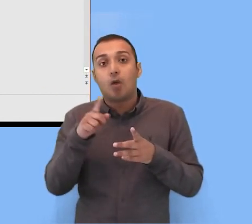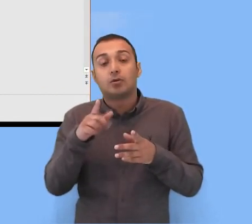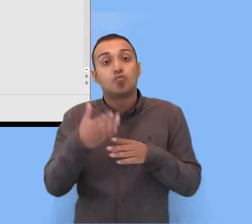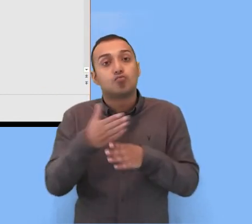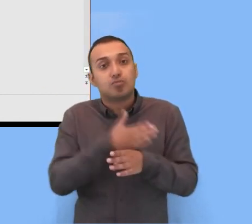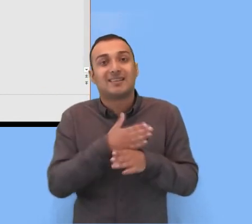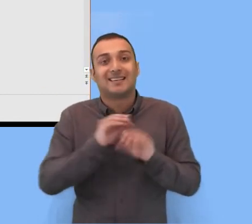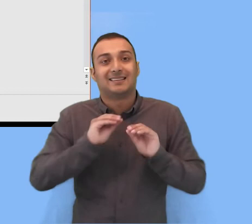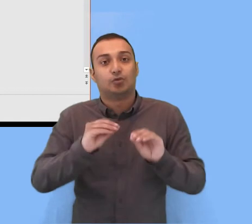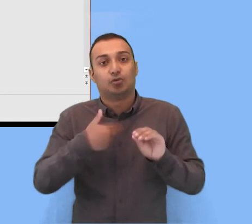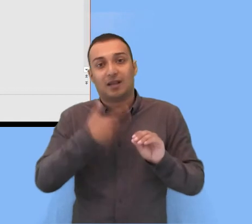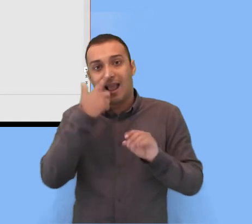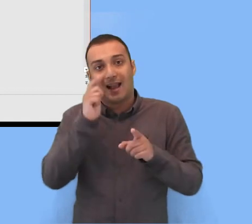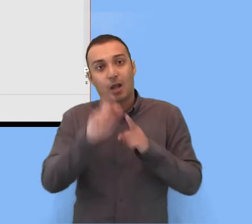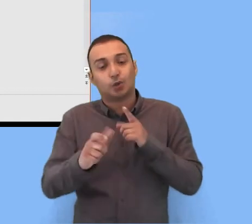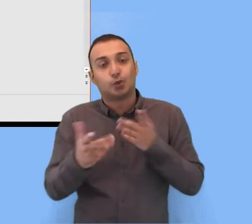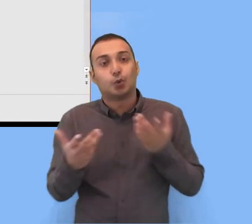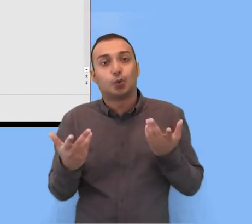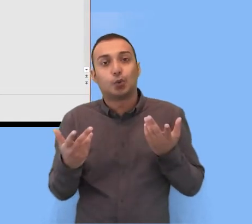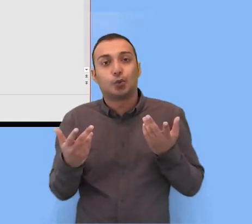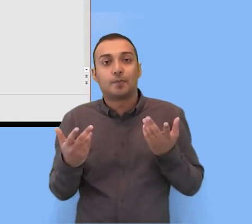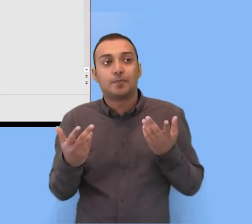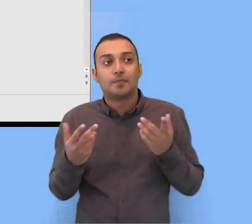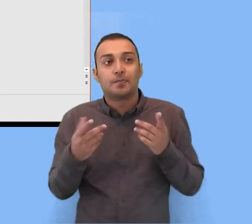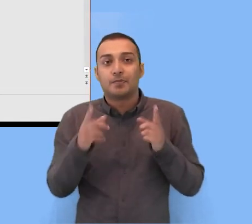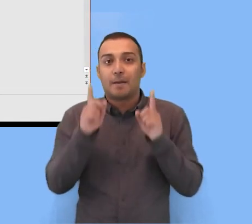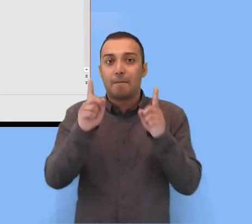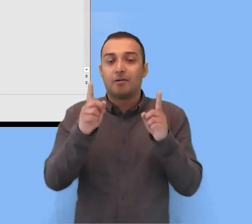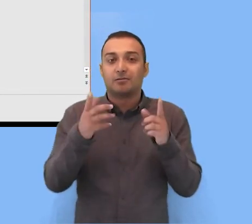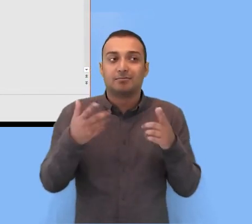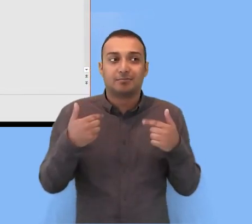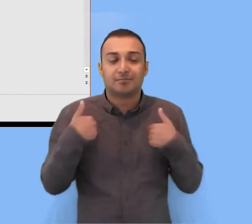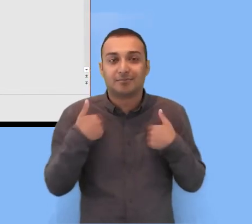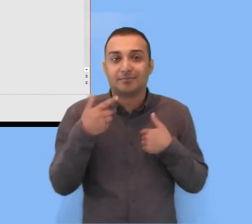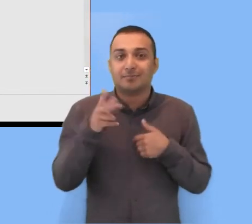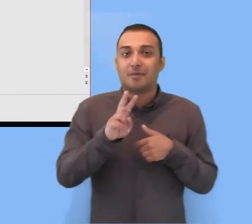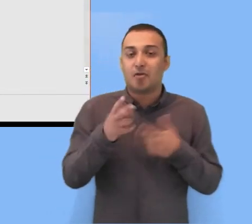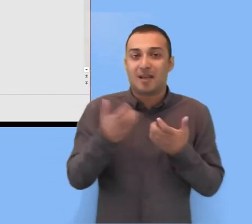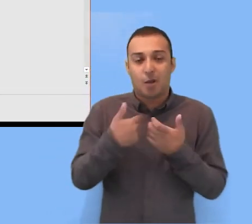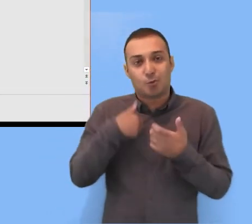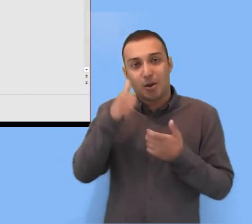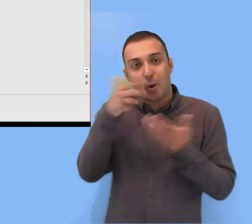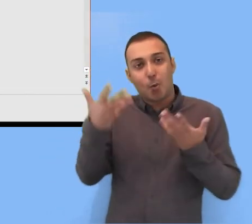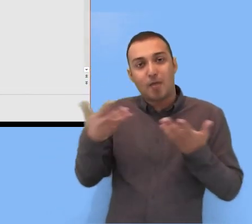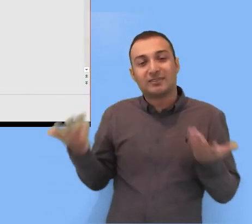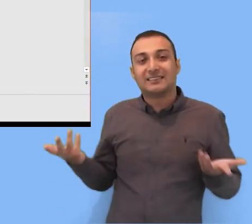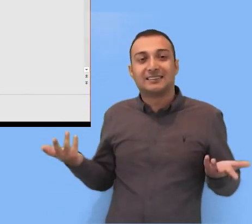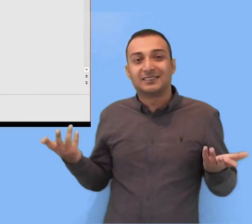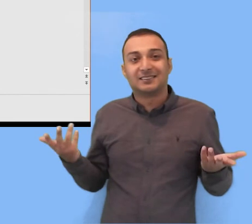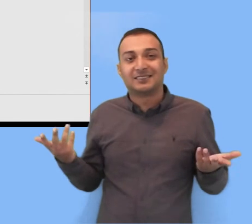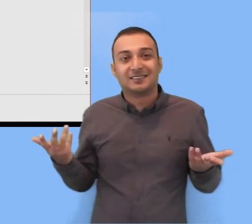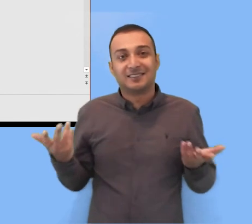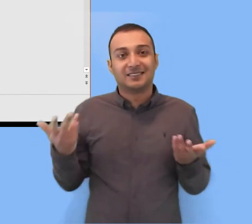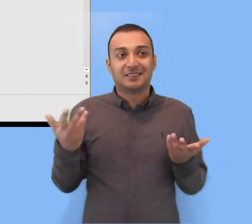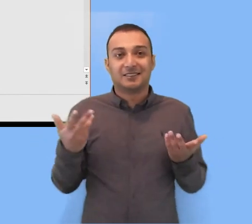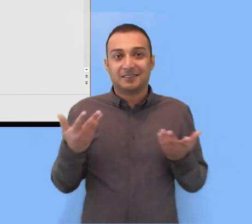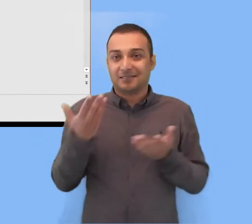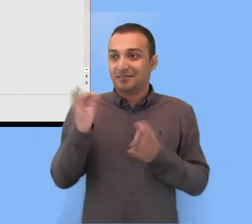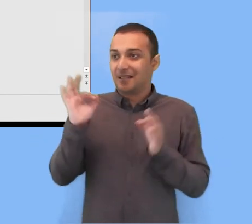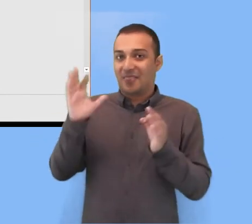I could do. But how do parents know where this is? And so